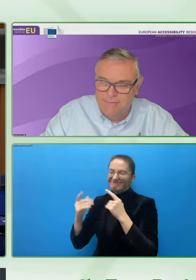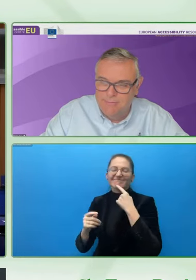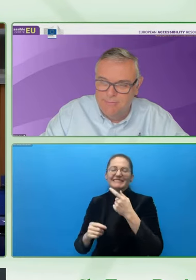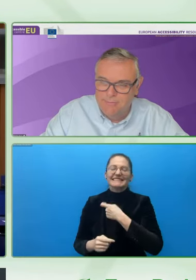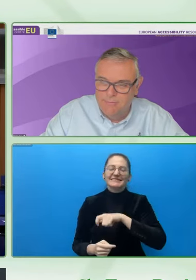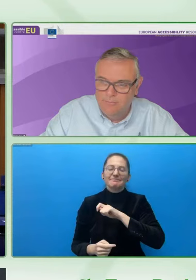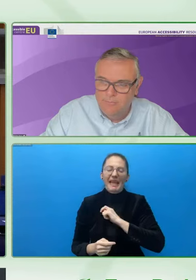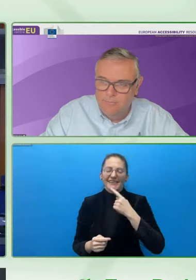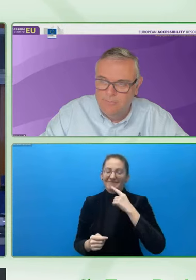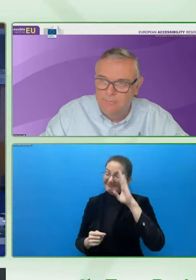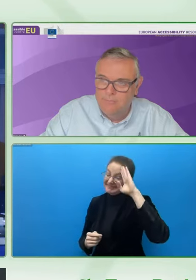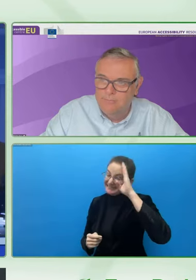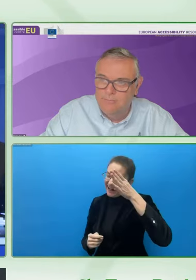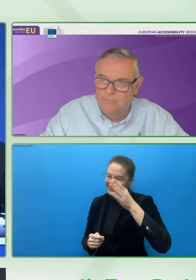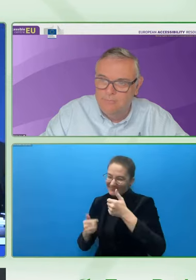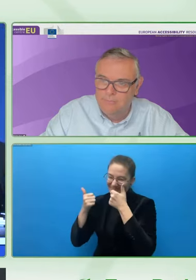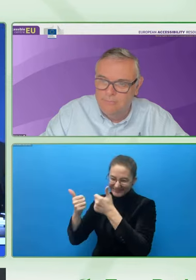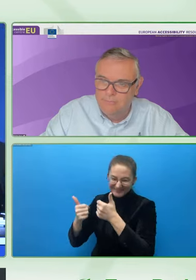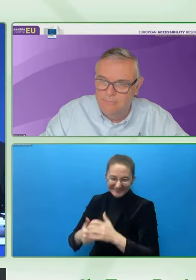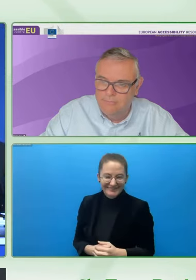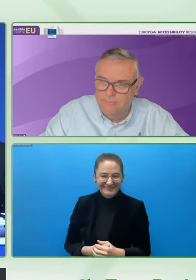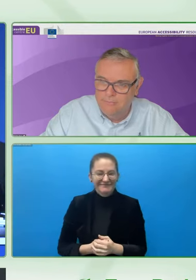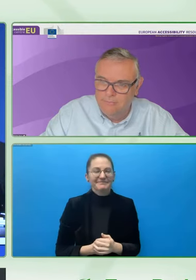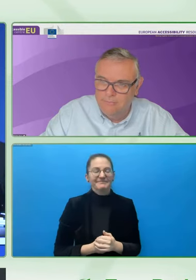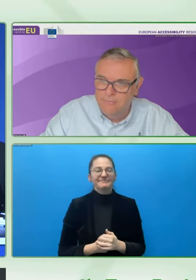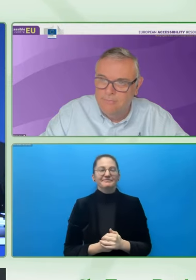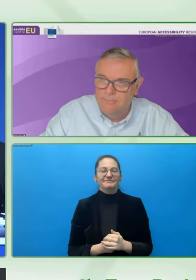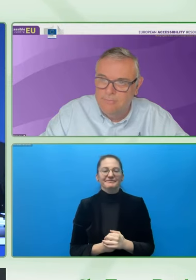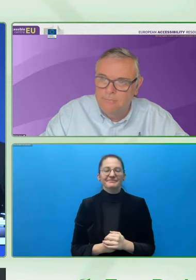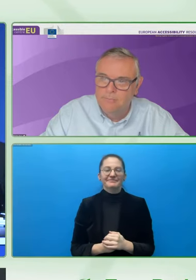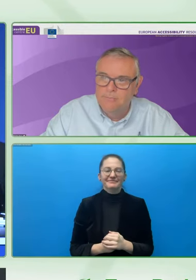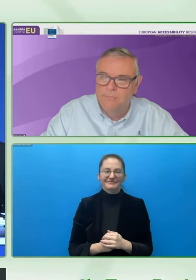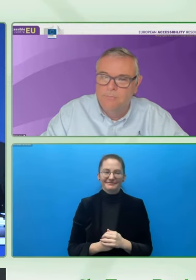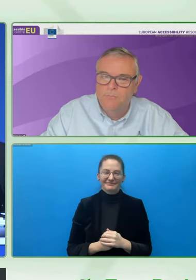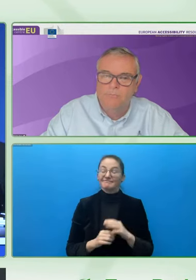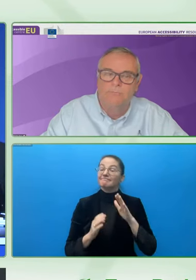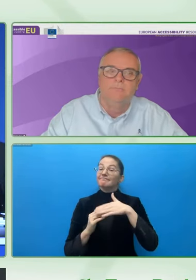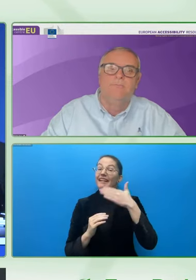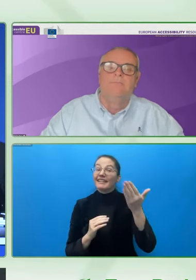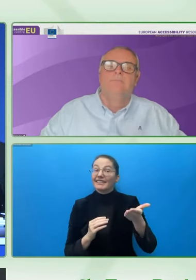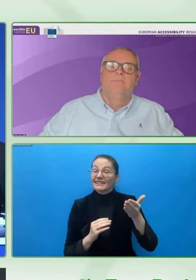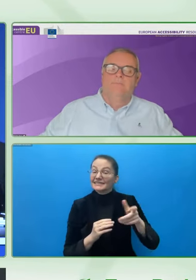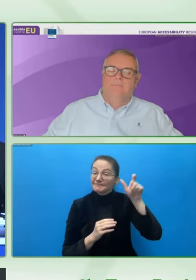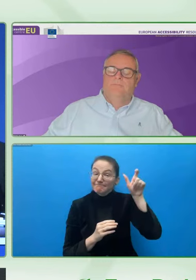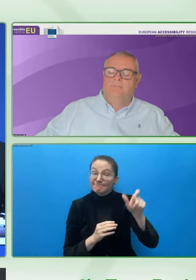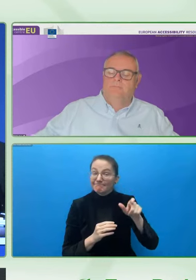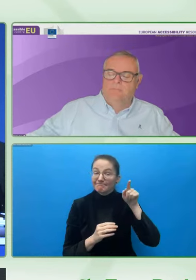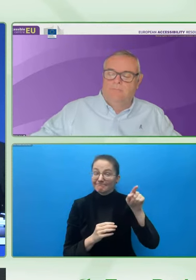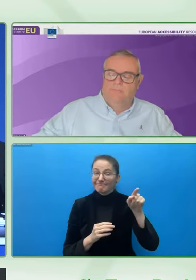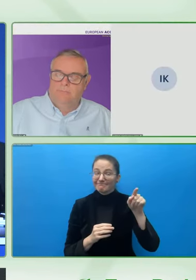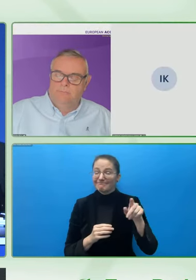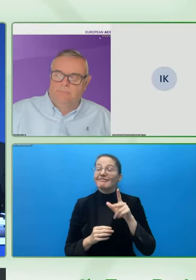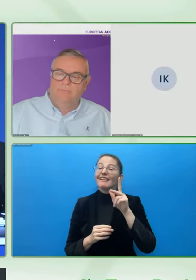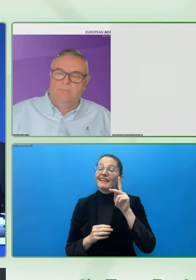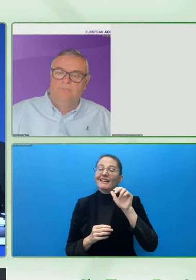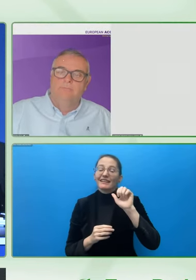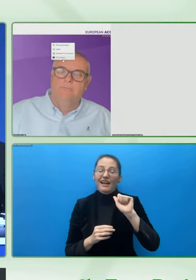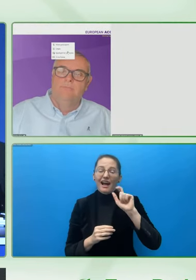So our next guest is Katarina Ivankovic-Knezevich, and I'm very pleased that she will join us also